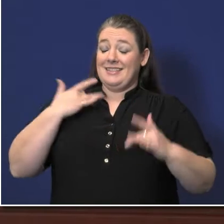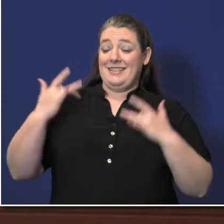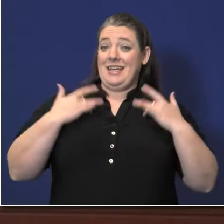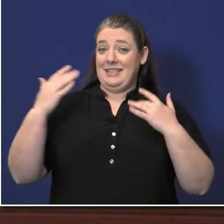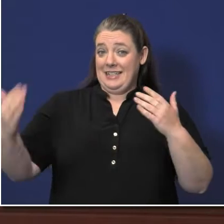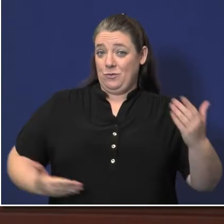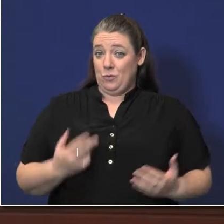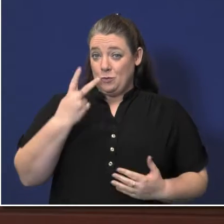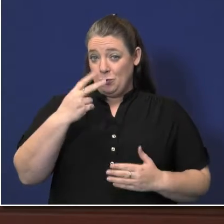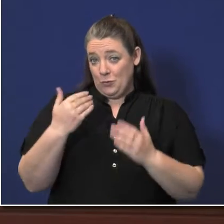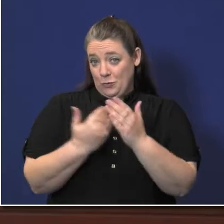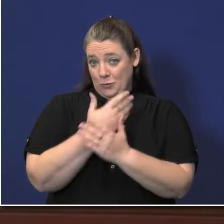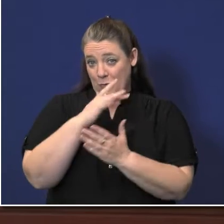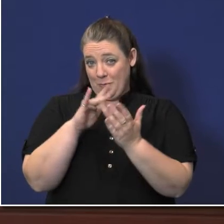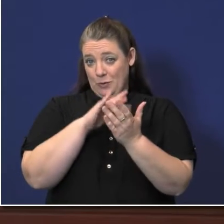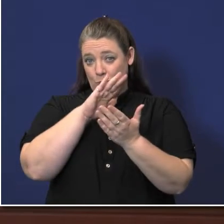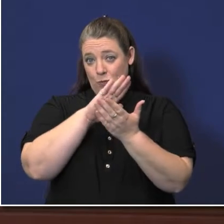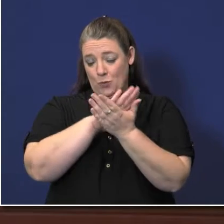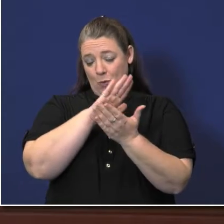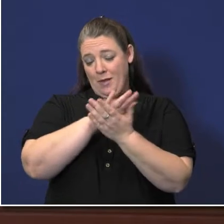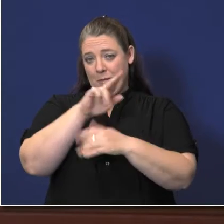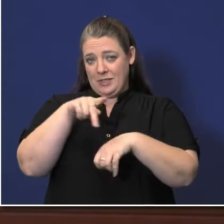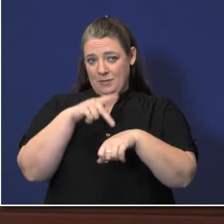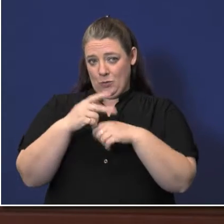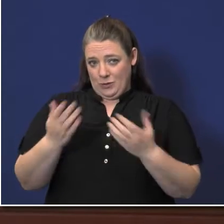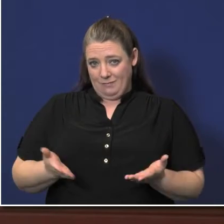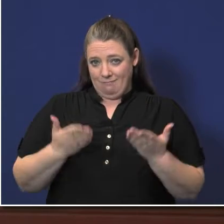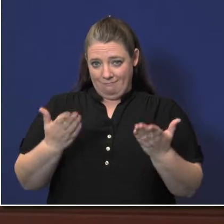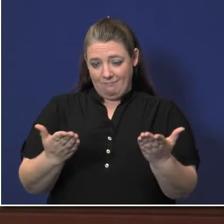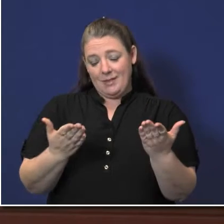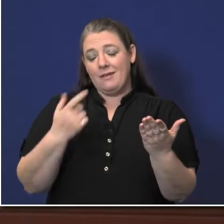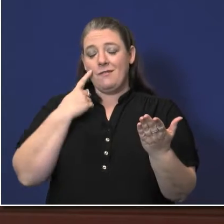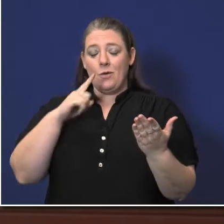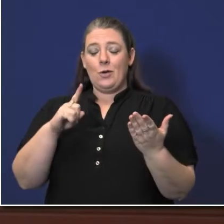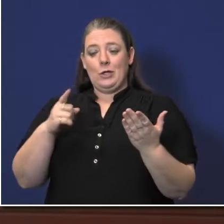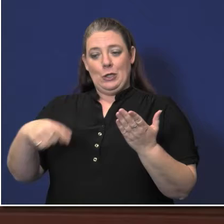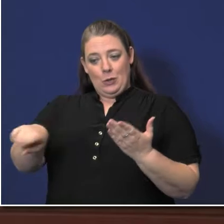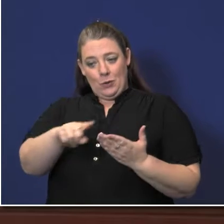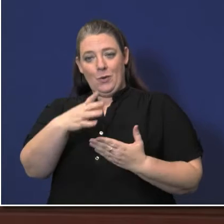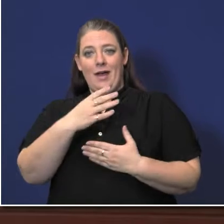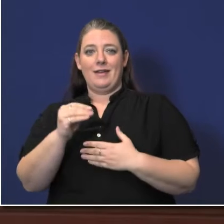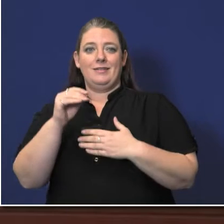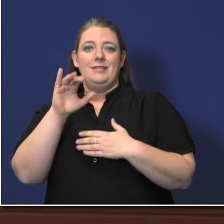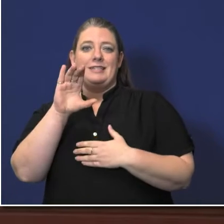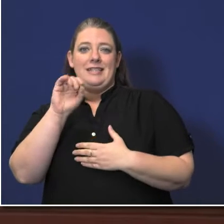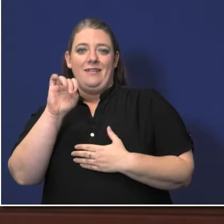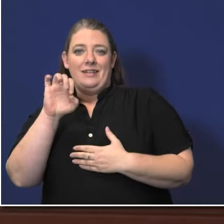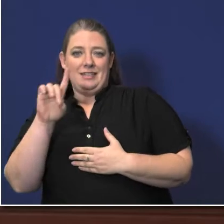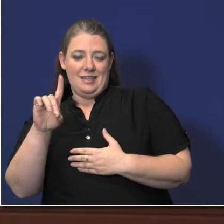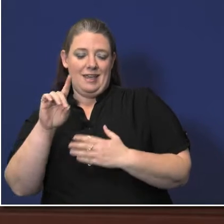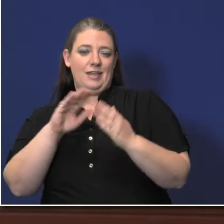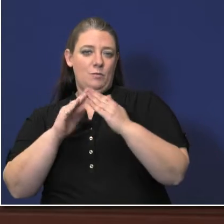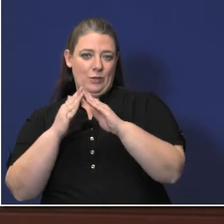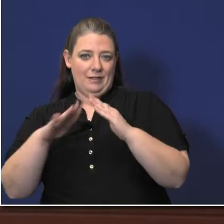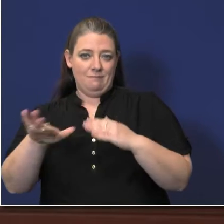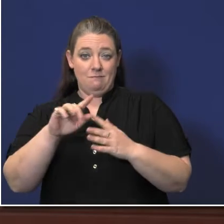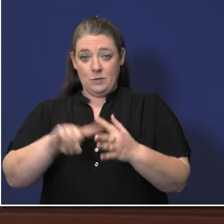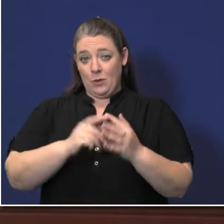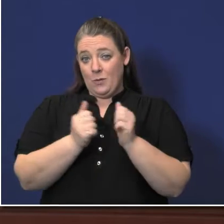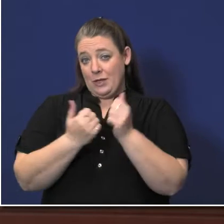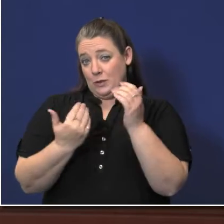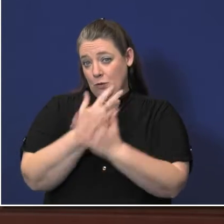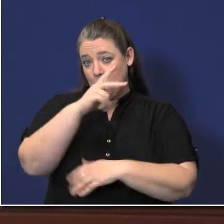2 new middle school principals this evening to you and to the CFISD community. We will begin with our new principal